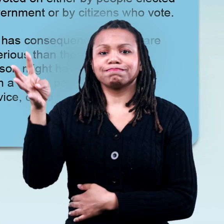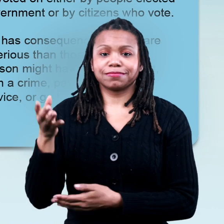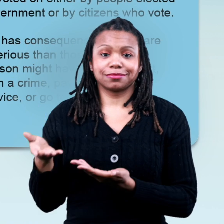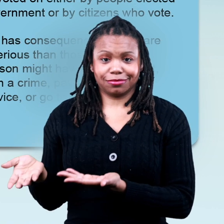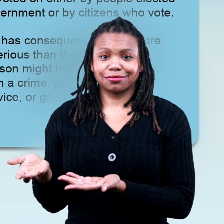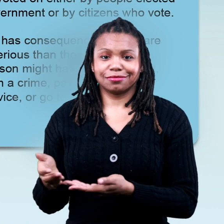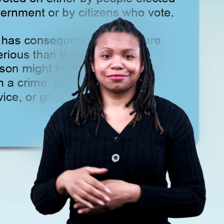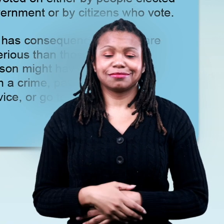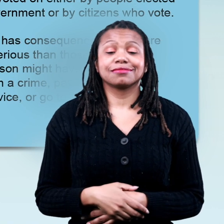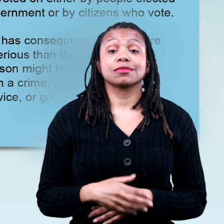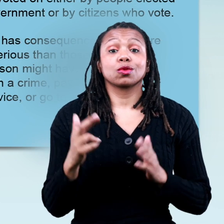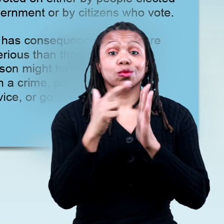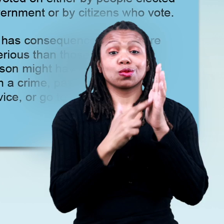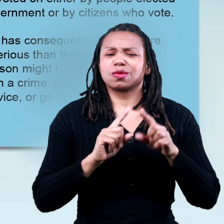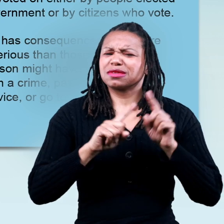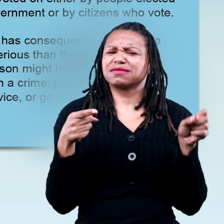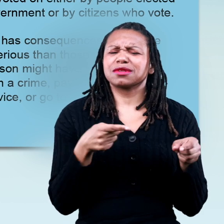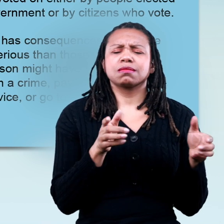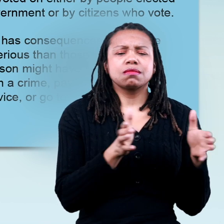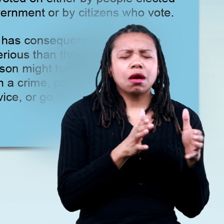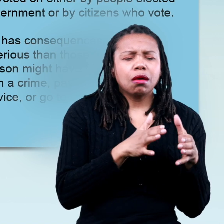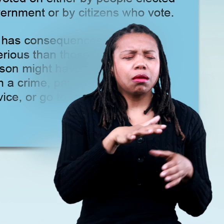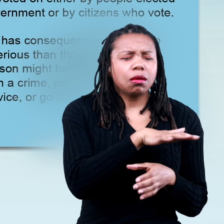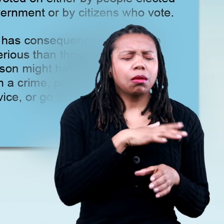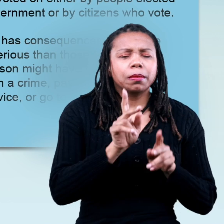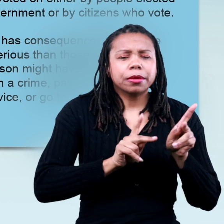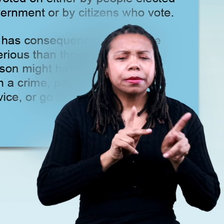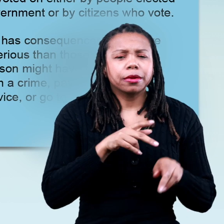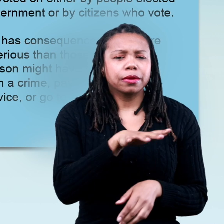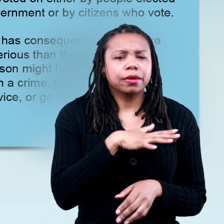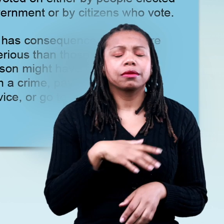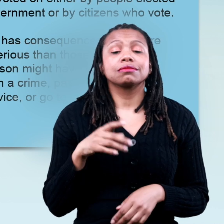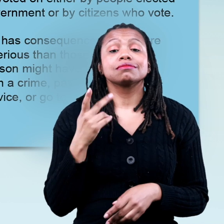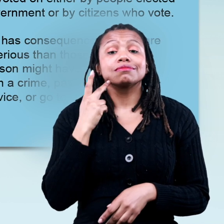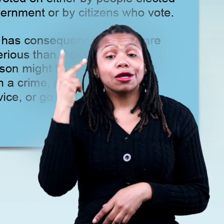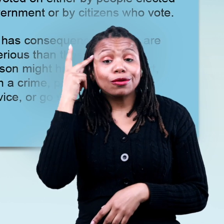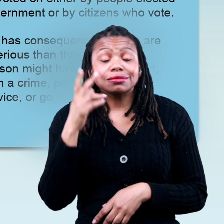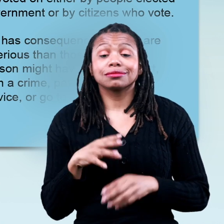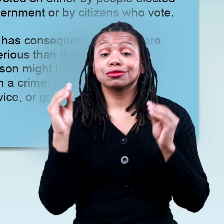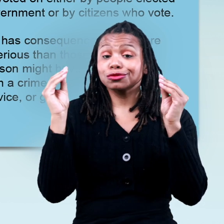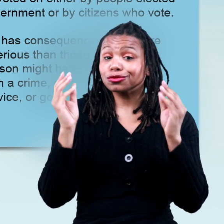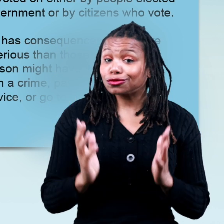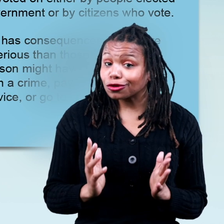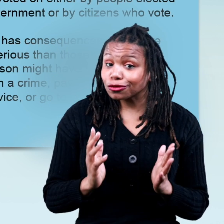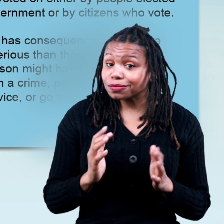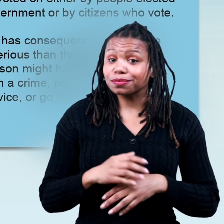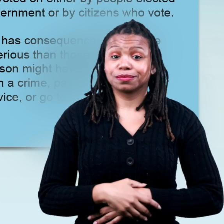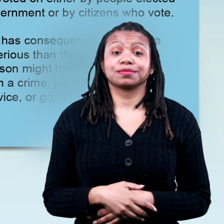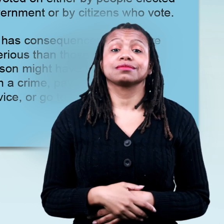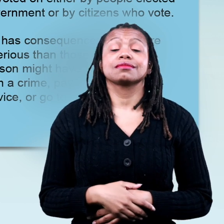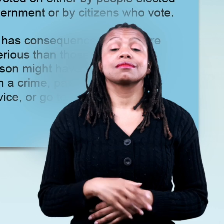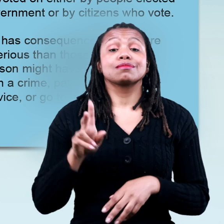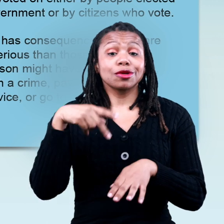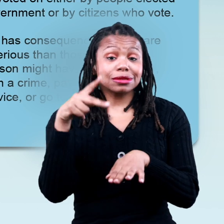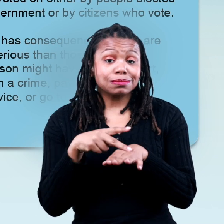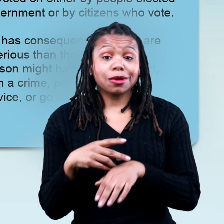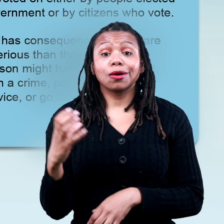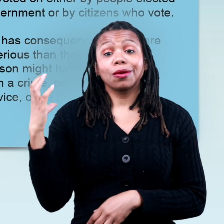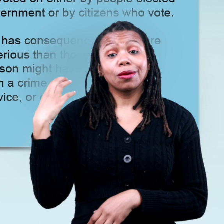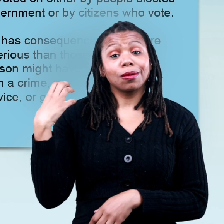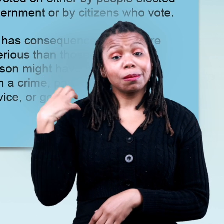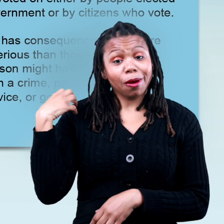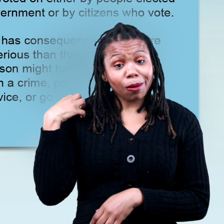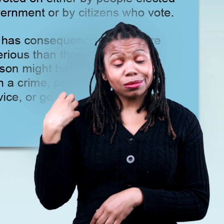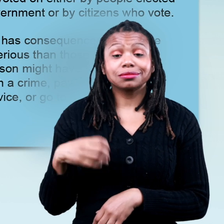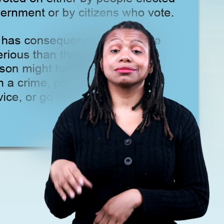federal governments. Rules are enforced by the groups who use them, people like parents, teachers,